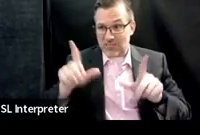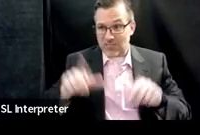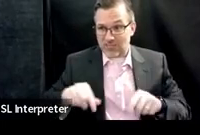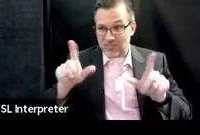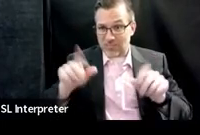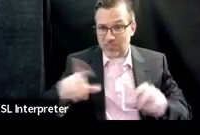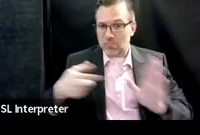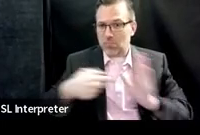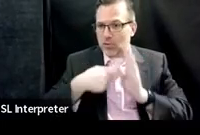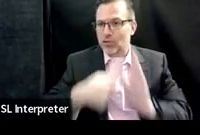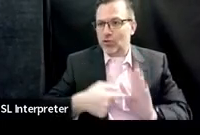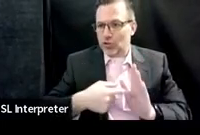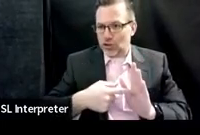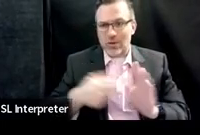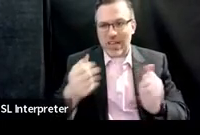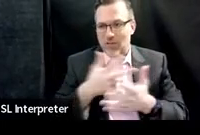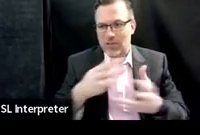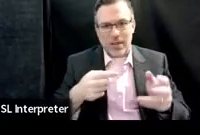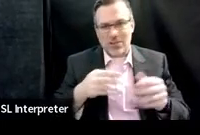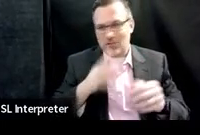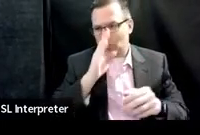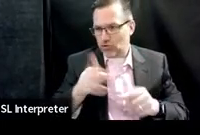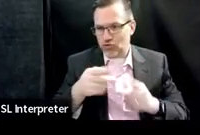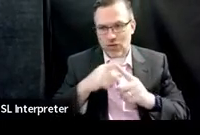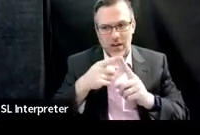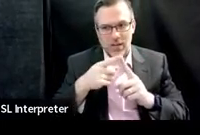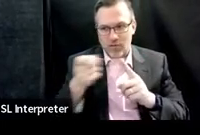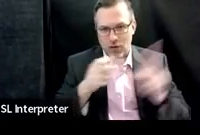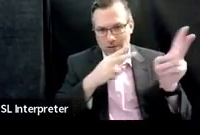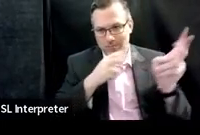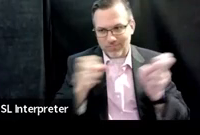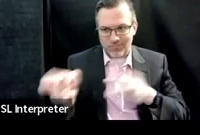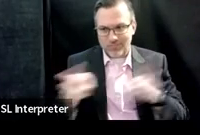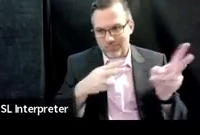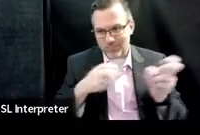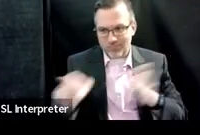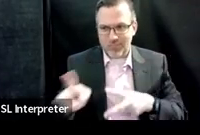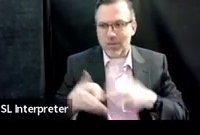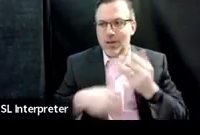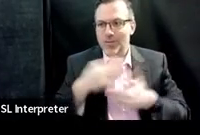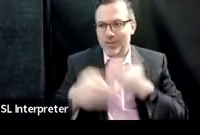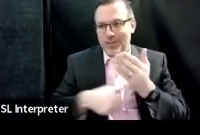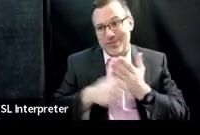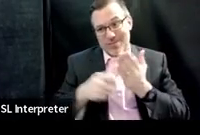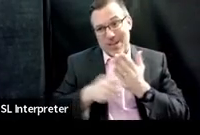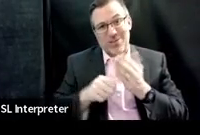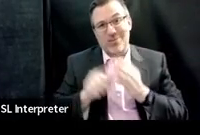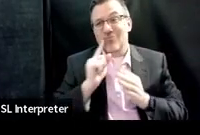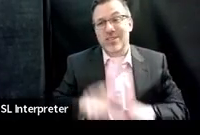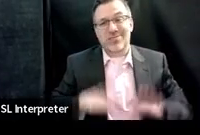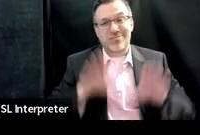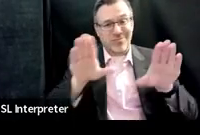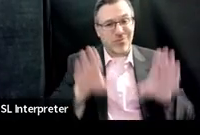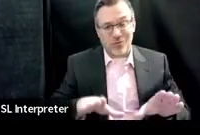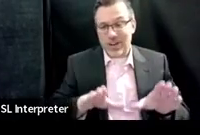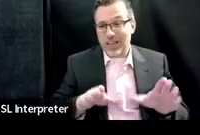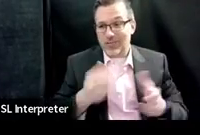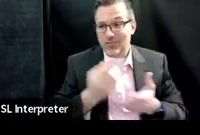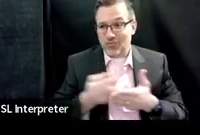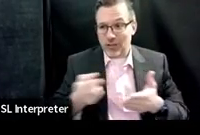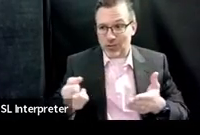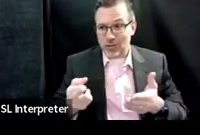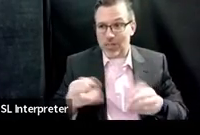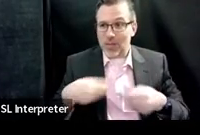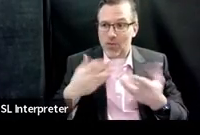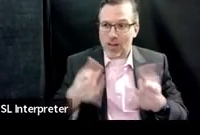directions taken directly from the procedural manual because they're great resources and it gives you a lot of information about what